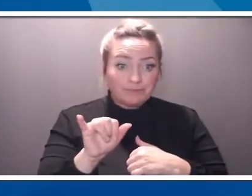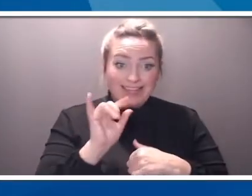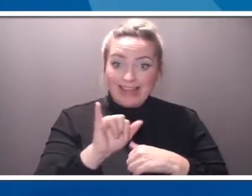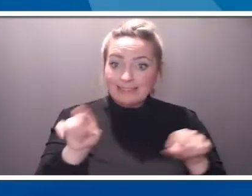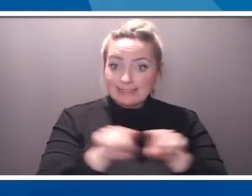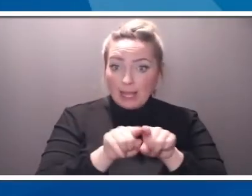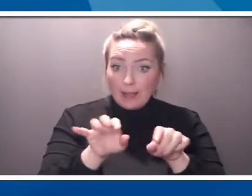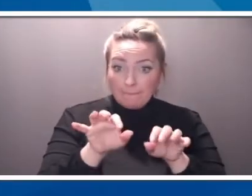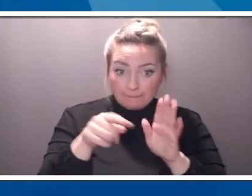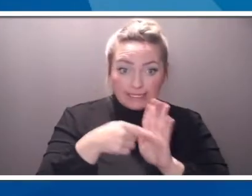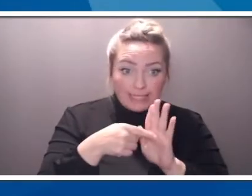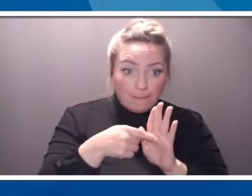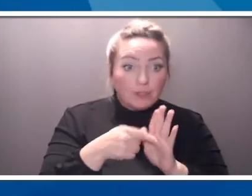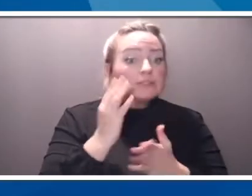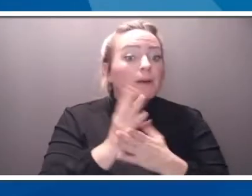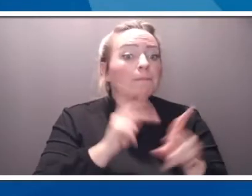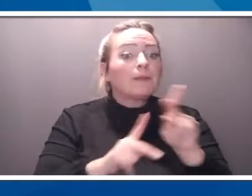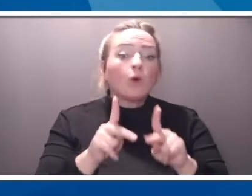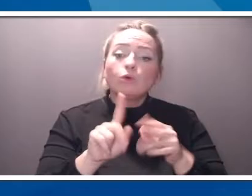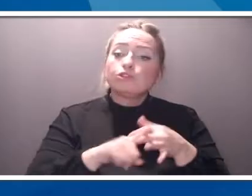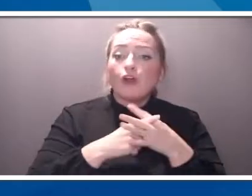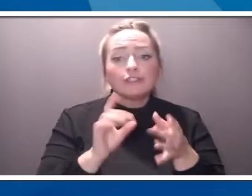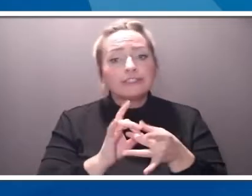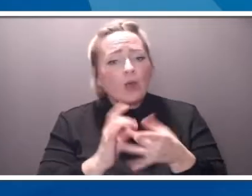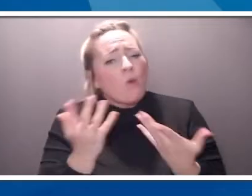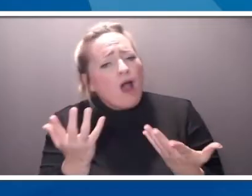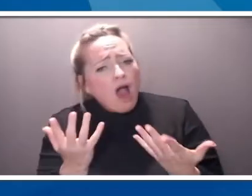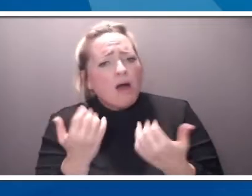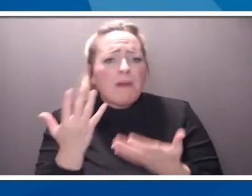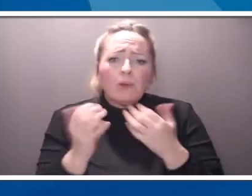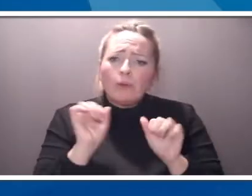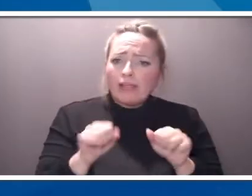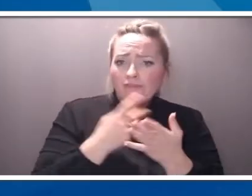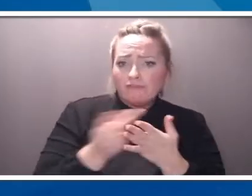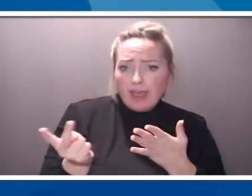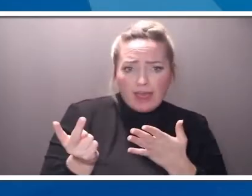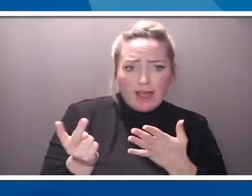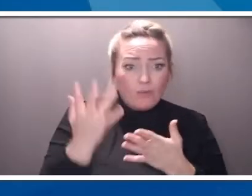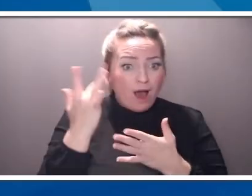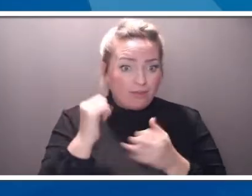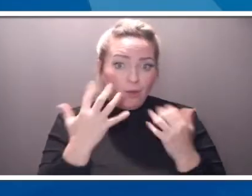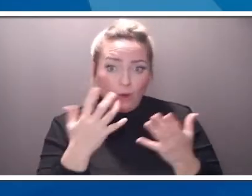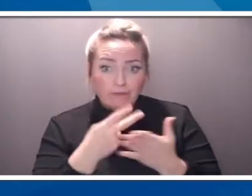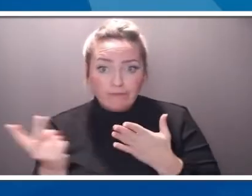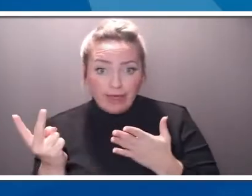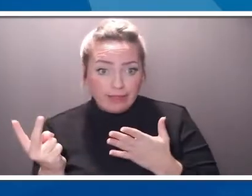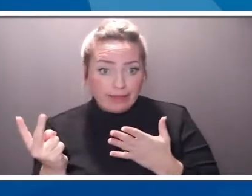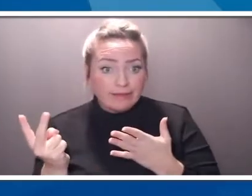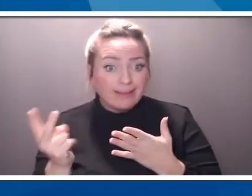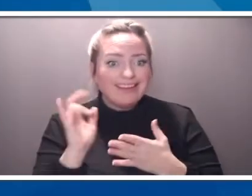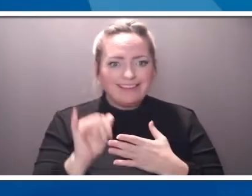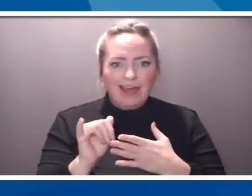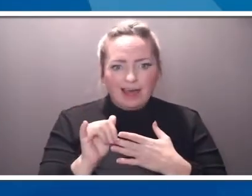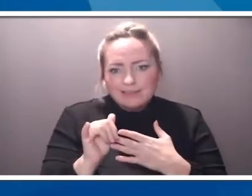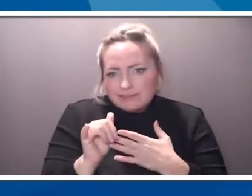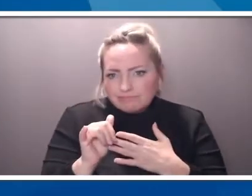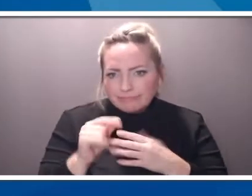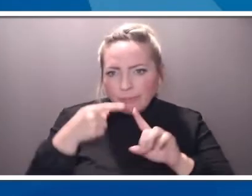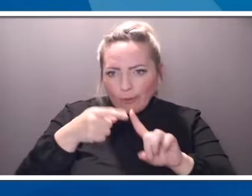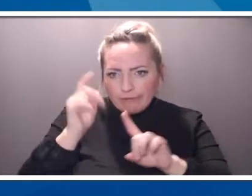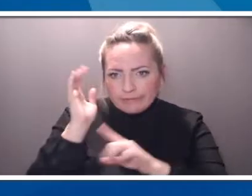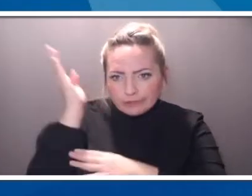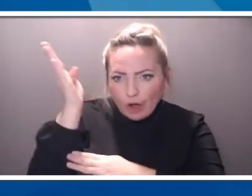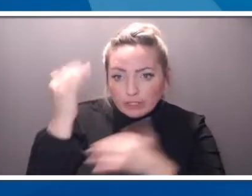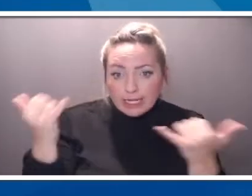Now, similarly, in that same example, some people will then start to say, well, maybe we can fail this because they want to fail it, which